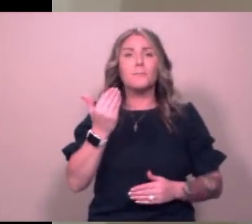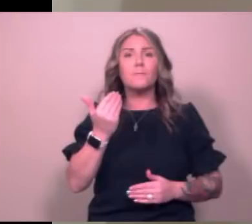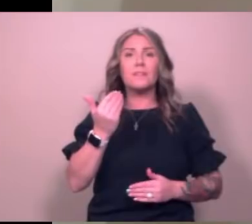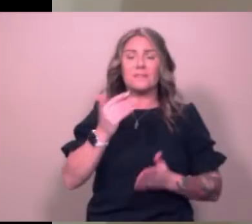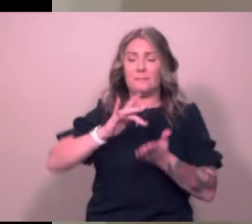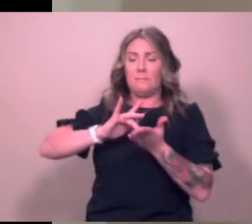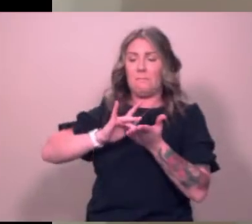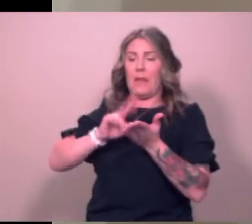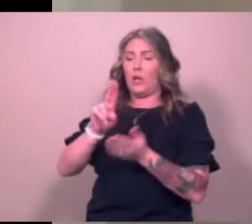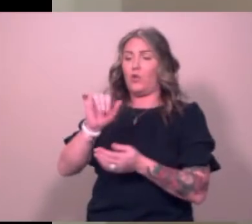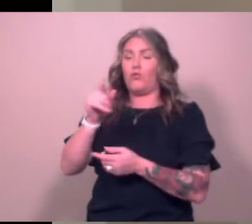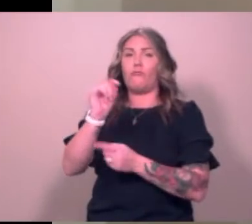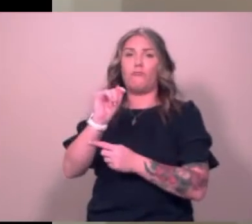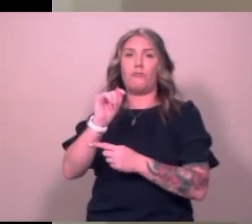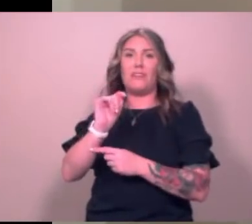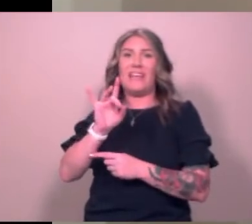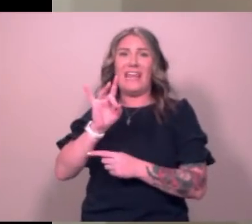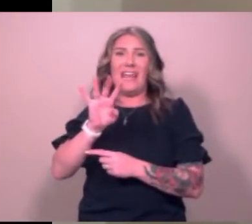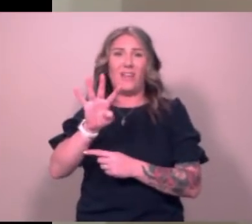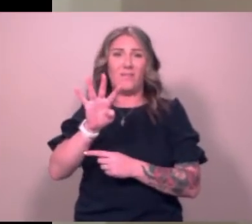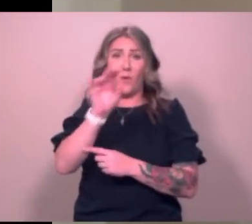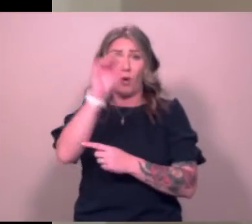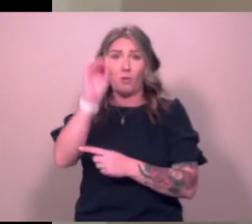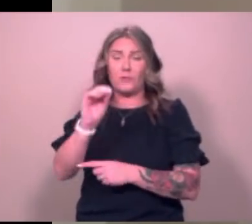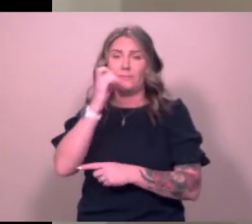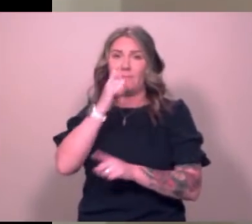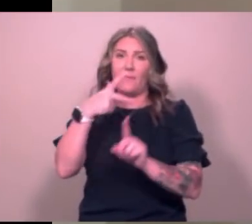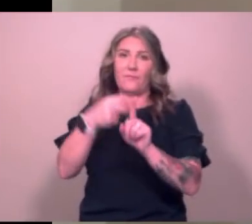unit, and 84% are